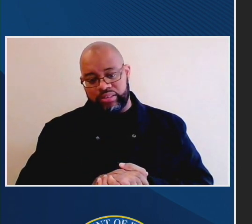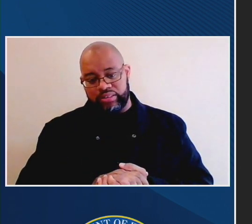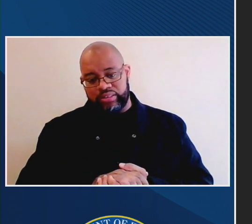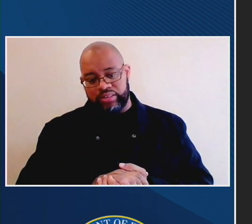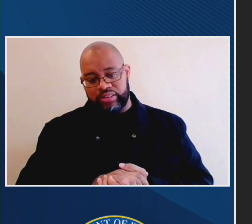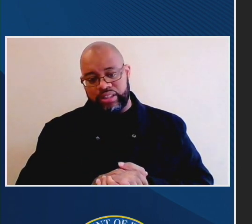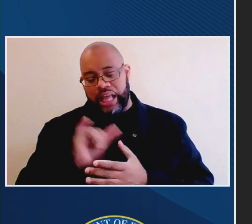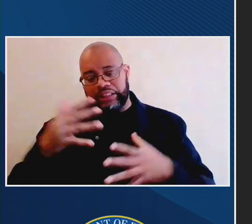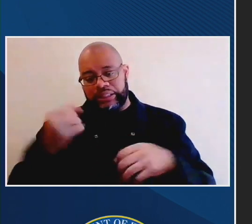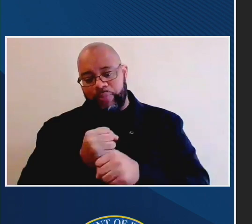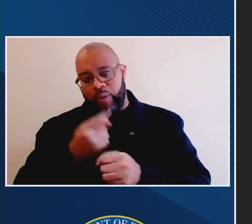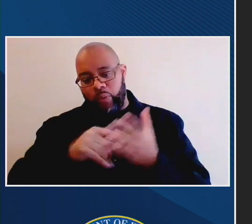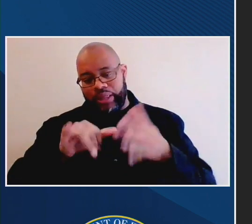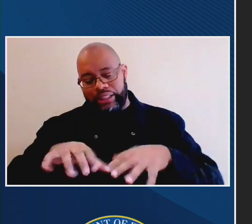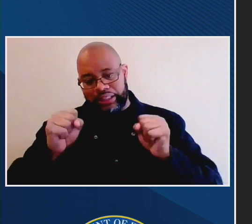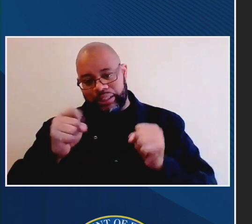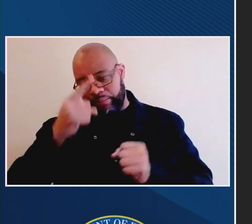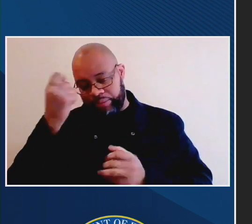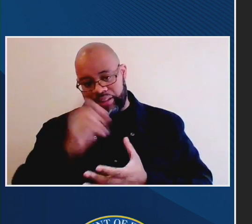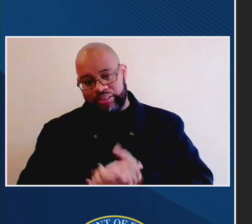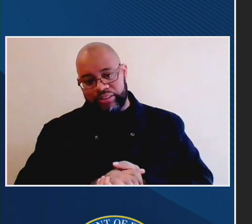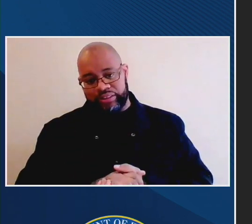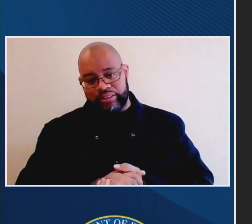Any additional comments?